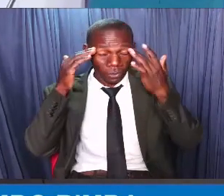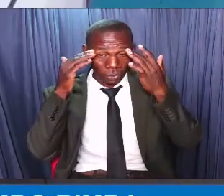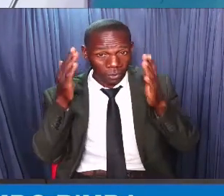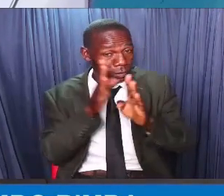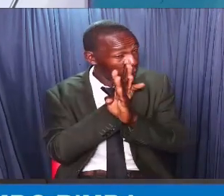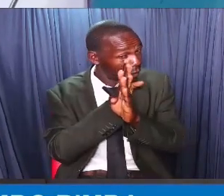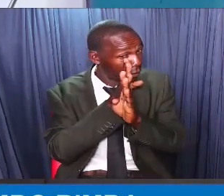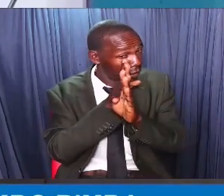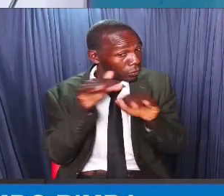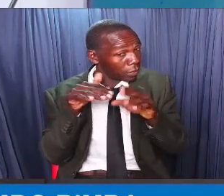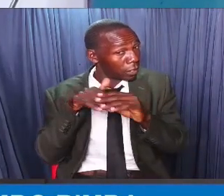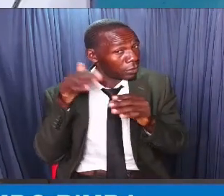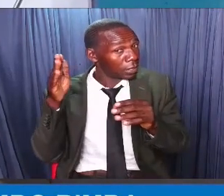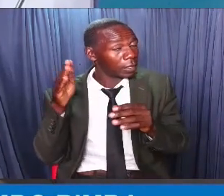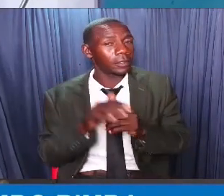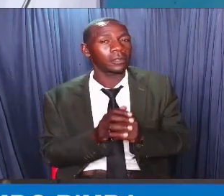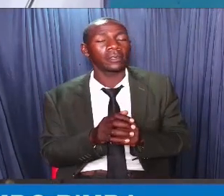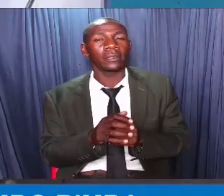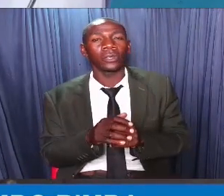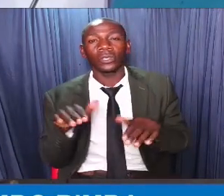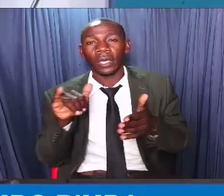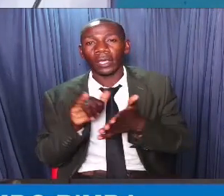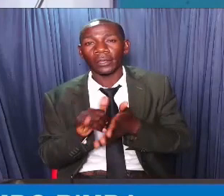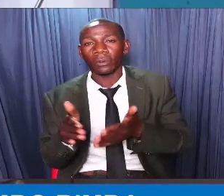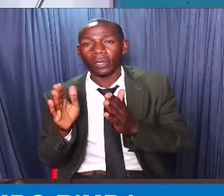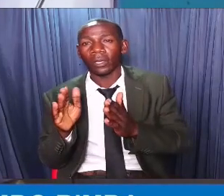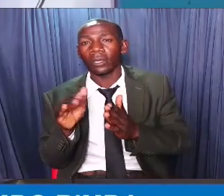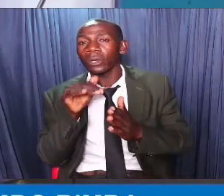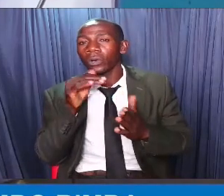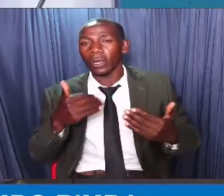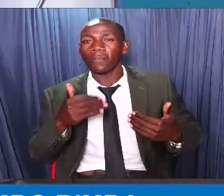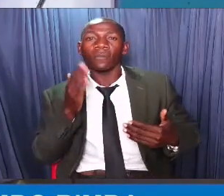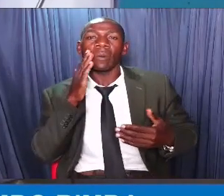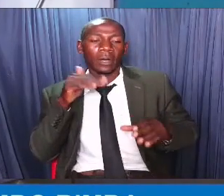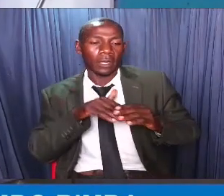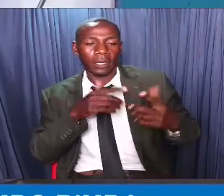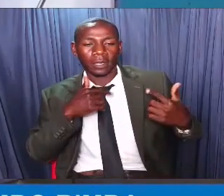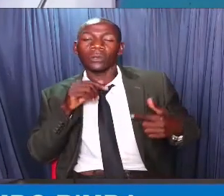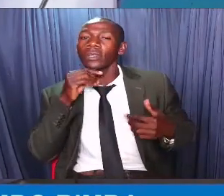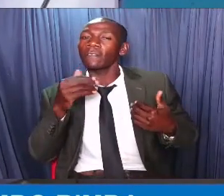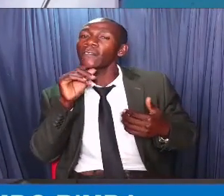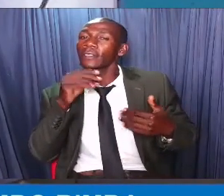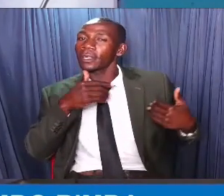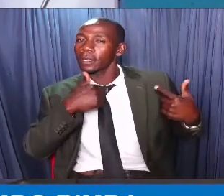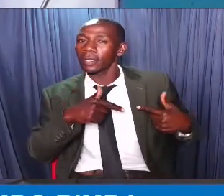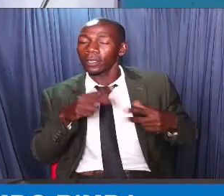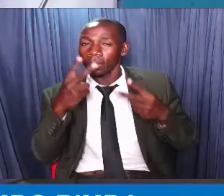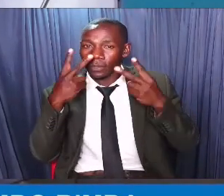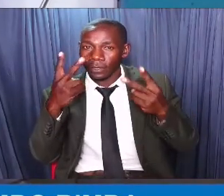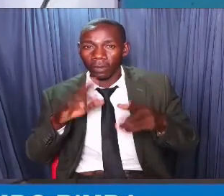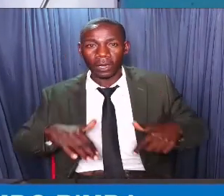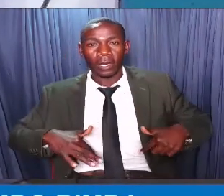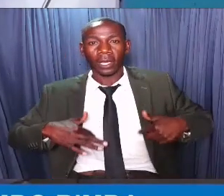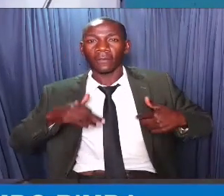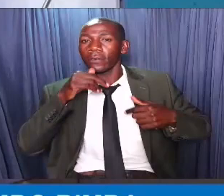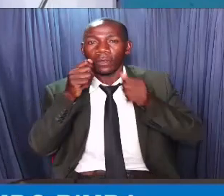your mother not know. Hallelujah. Hallelujah. Hivyo. That way. Huna mama hapa ndani. You don't have your mother. Huna baba hapa ndani. You don't have your father. Ndio mtaona maisha yenu